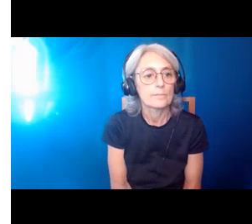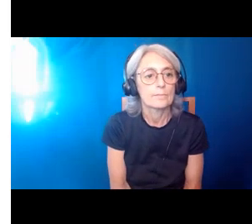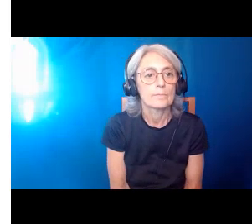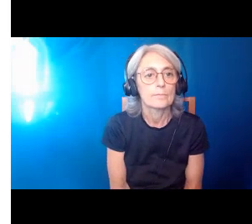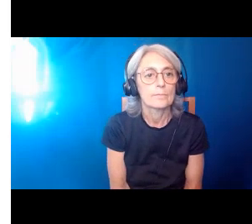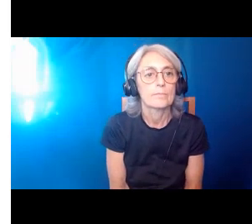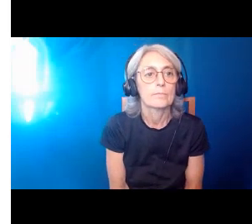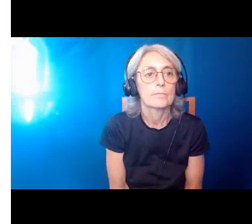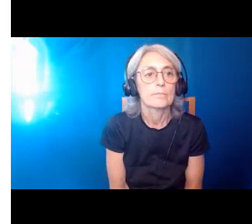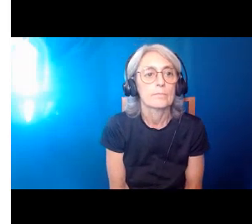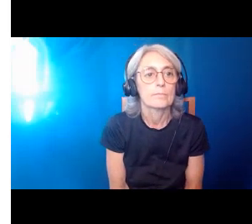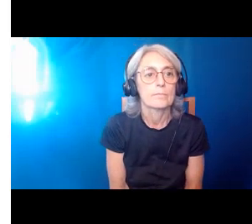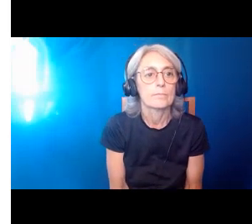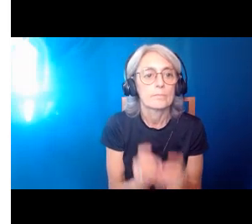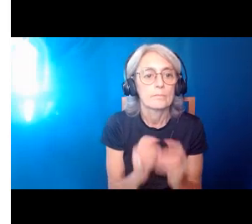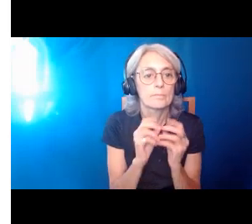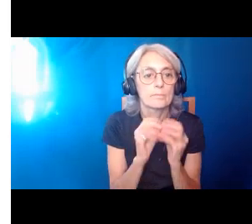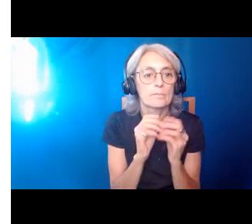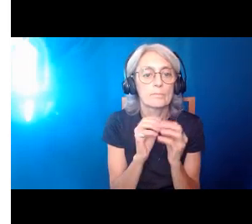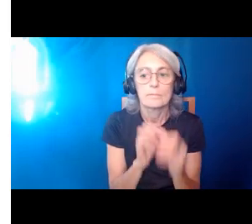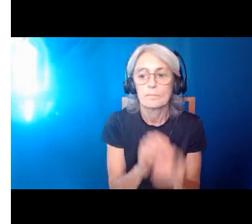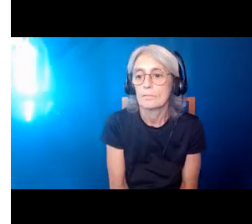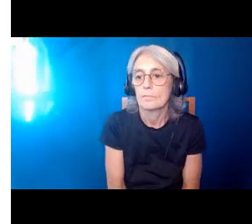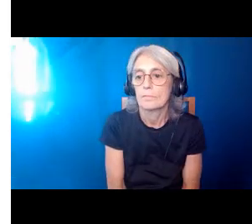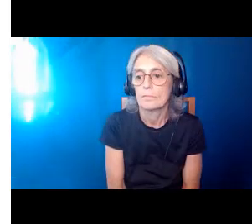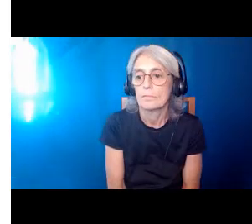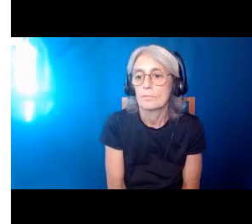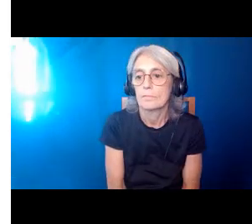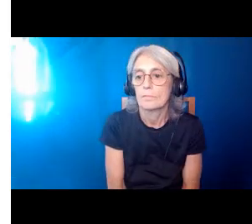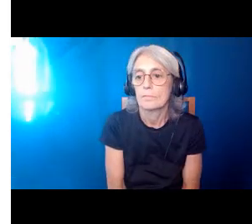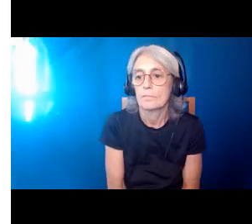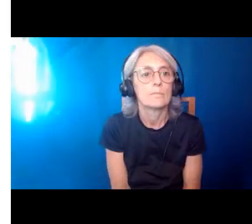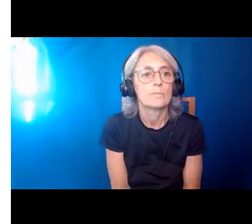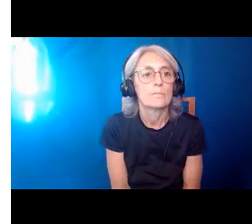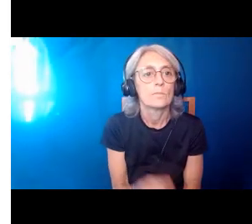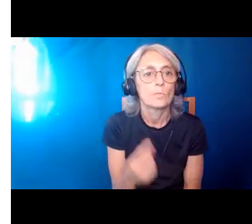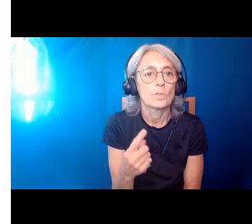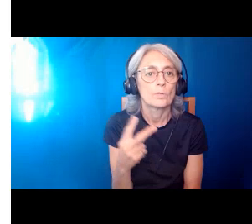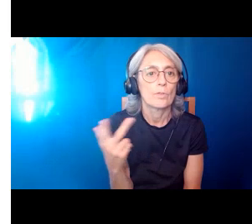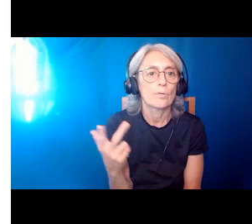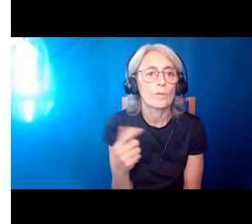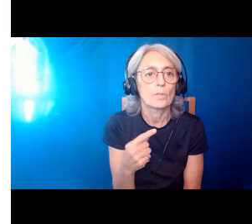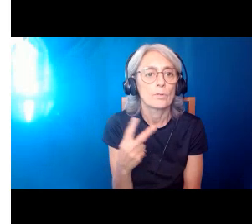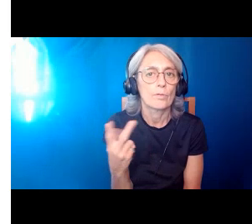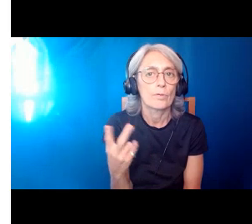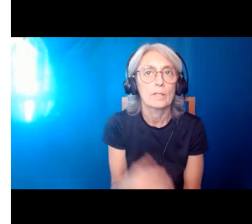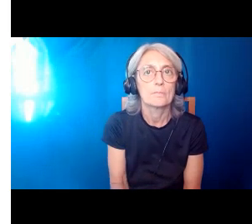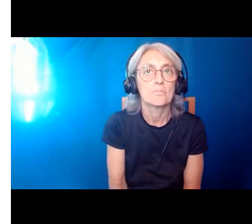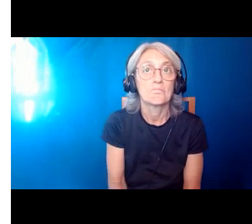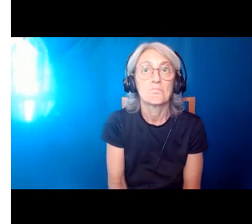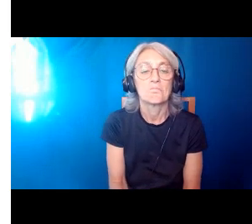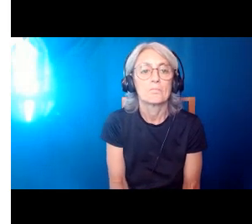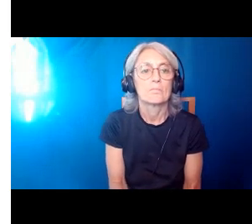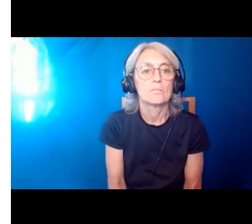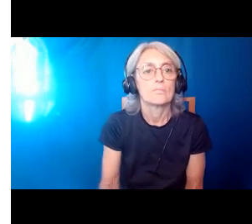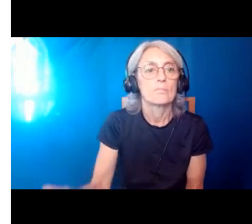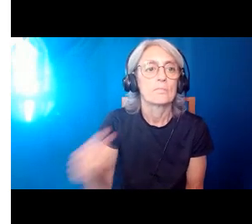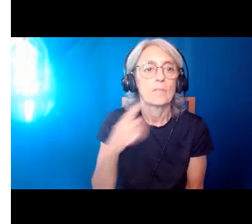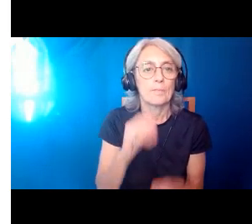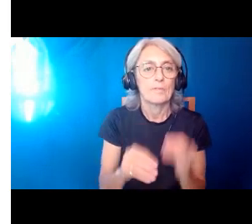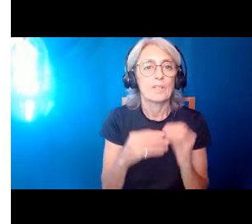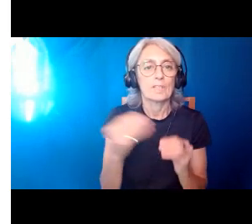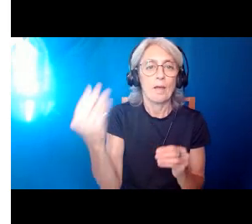Okay, here we go. 1, 2, 3. One more. 1, 2, 3. Good.